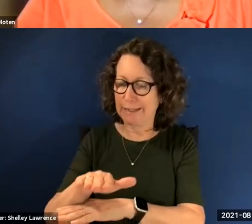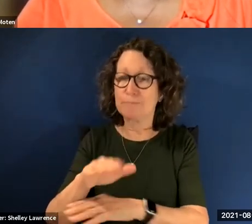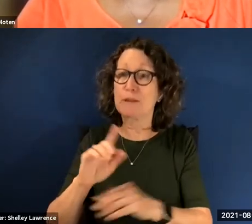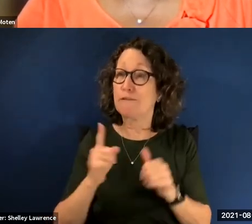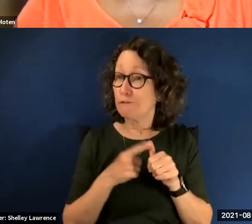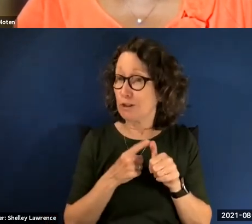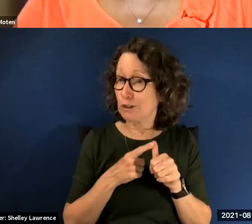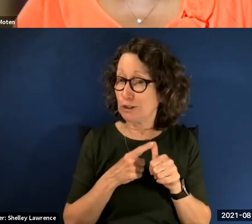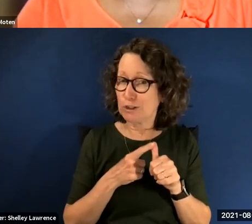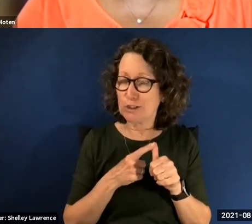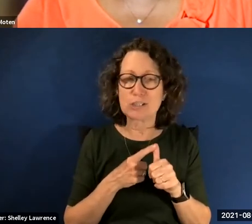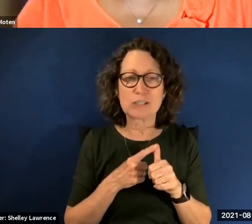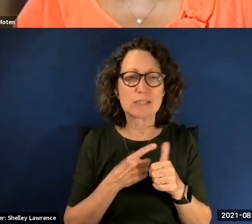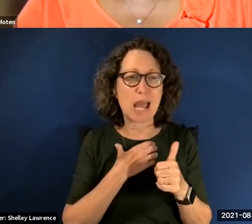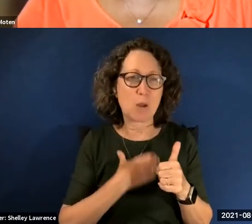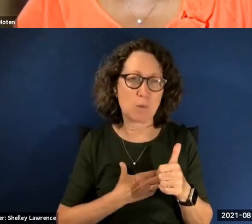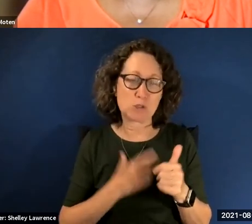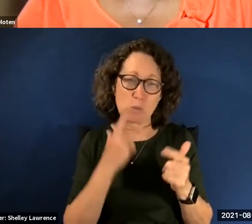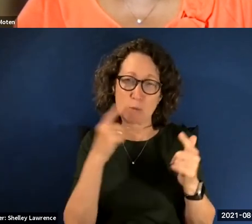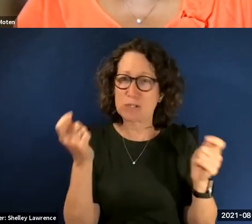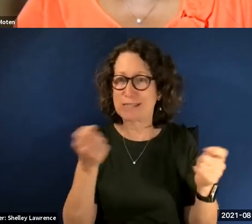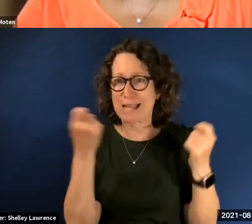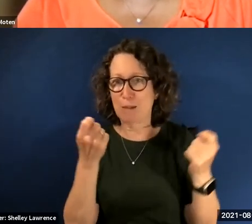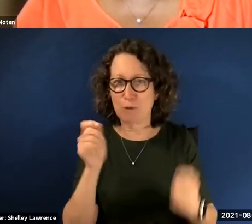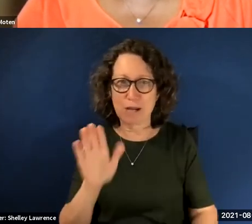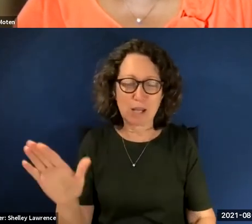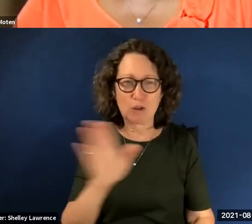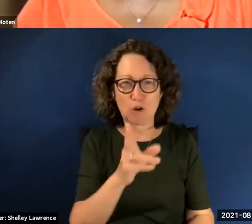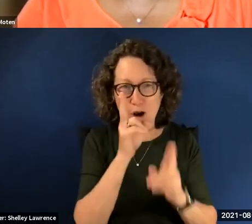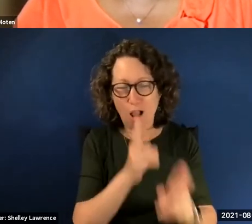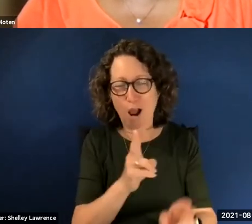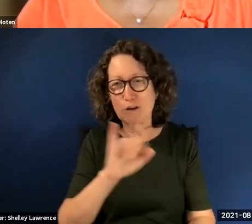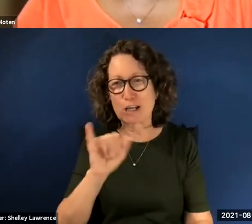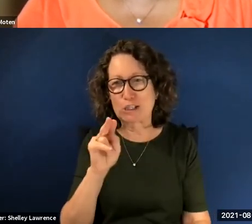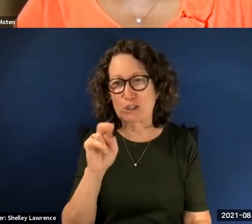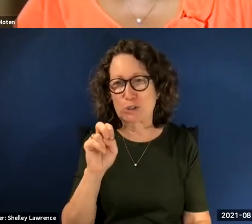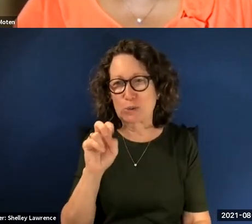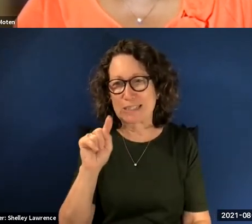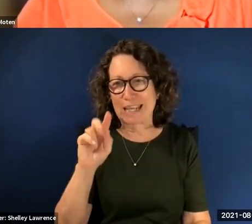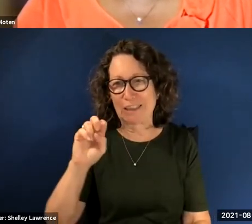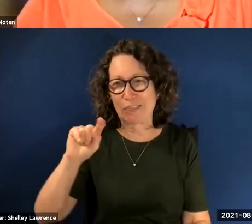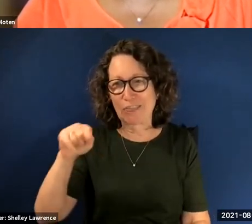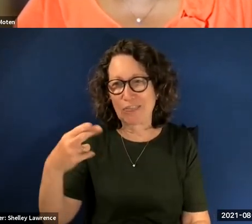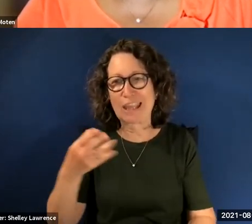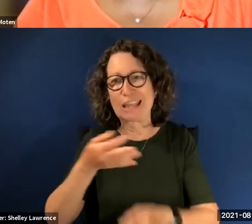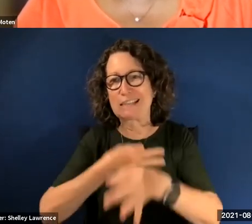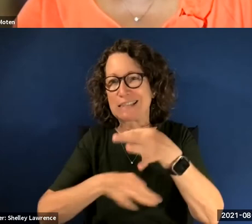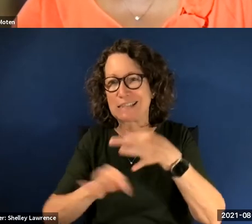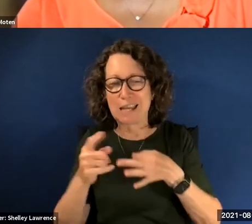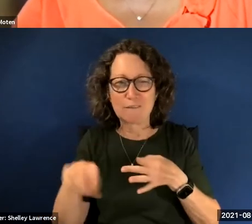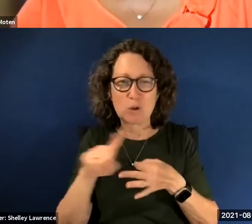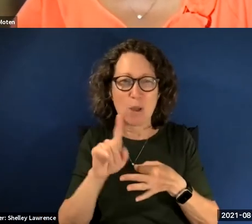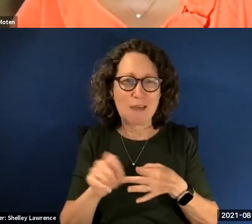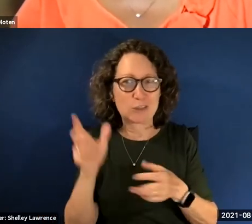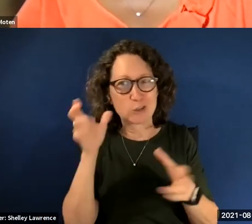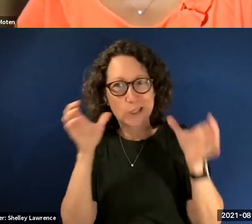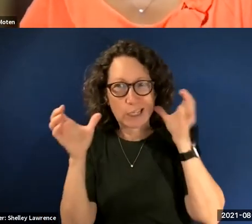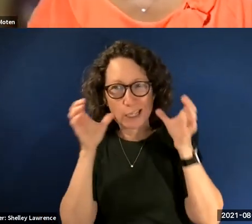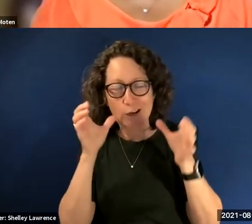of all, I wish that we were celebrating your honoring Juneteenth instead of you having to hear